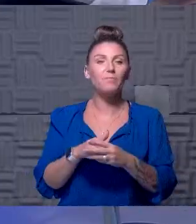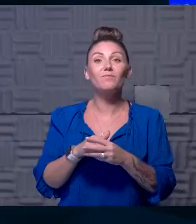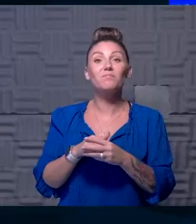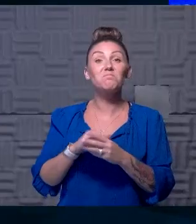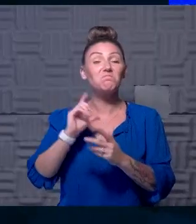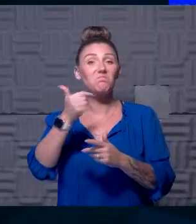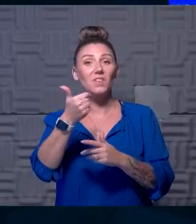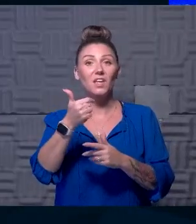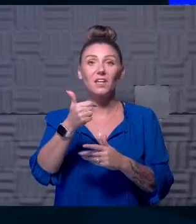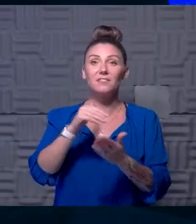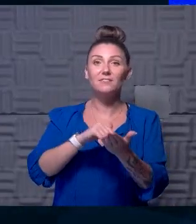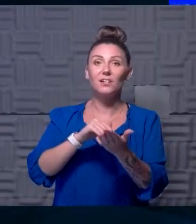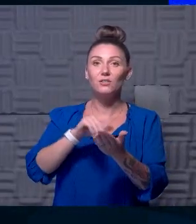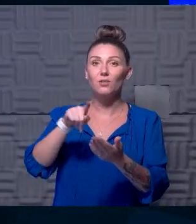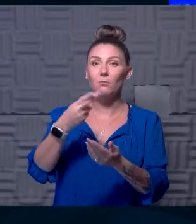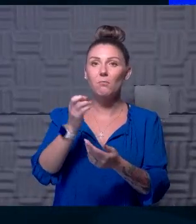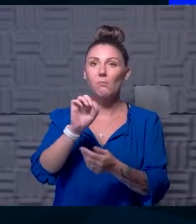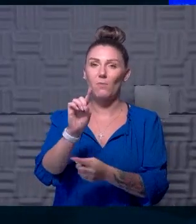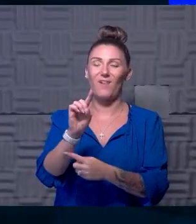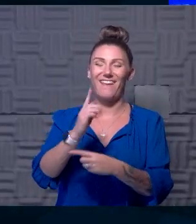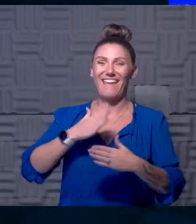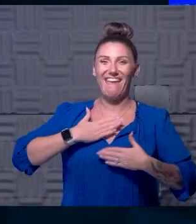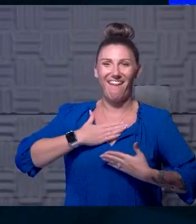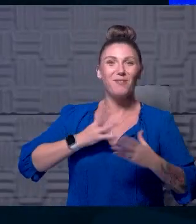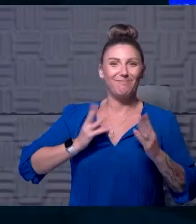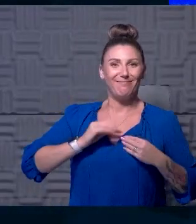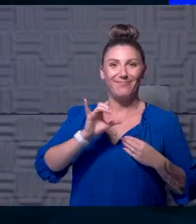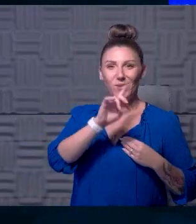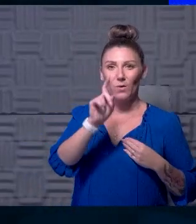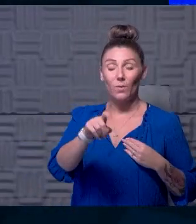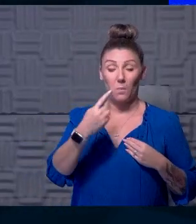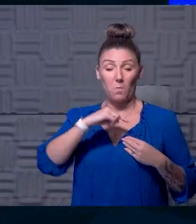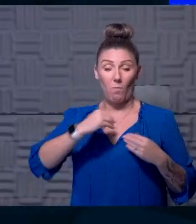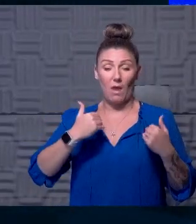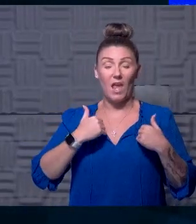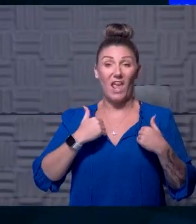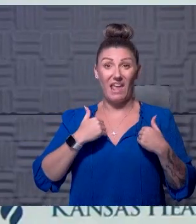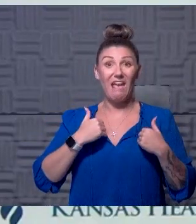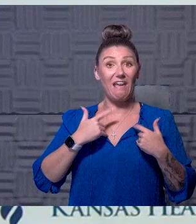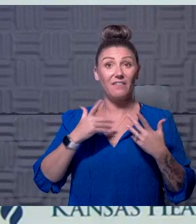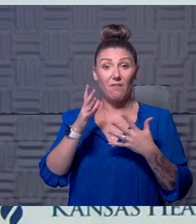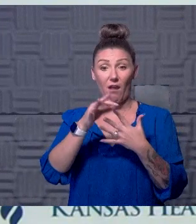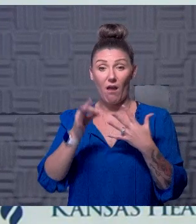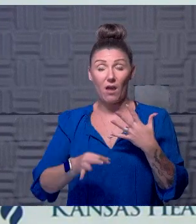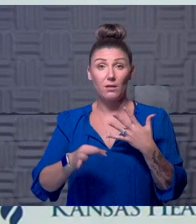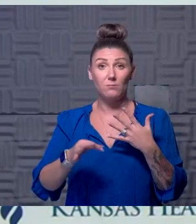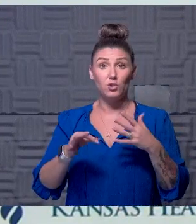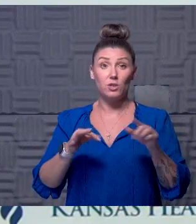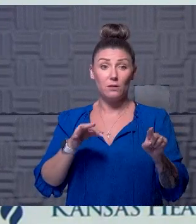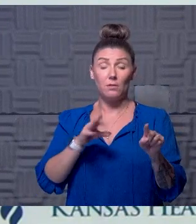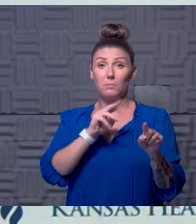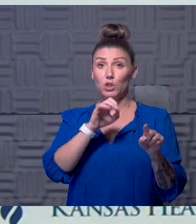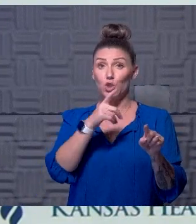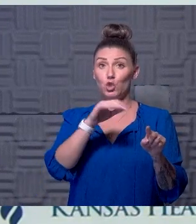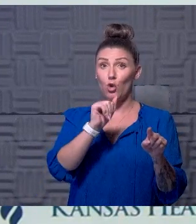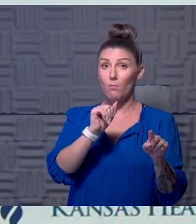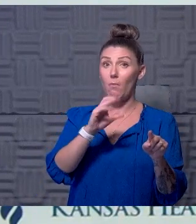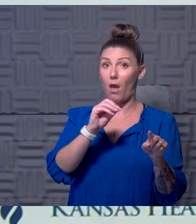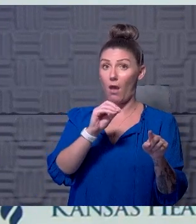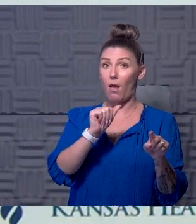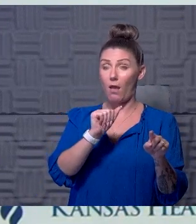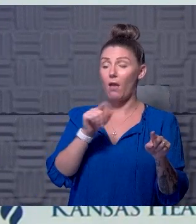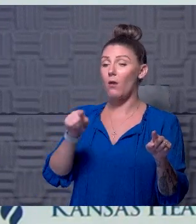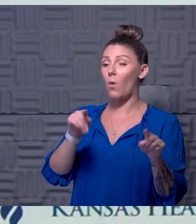Pahud. Happy to take that on. So we had the choice of picking the Moderna vaccine or the Astrazeneca. I chose